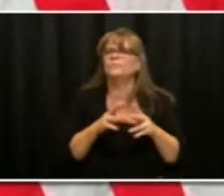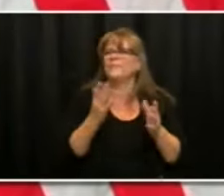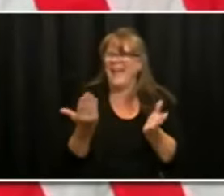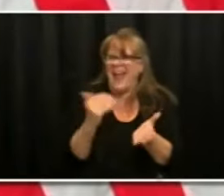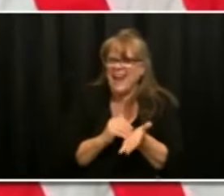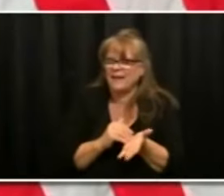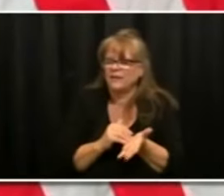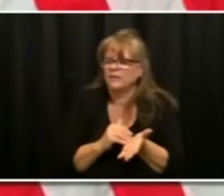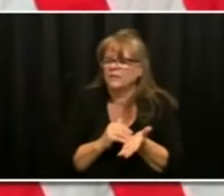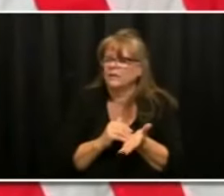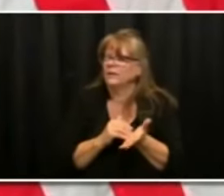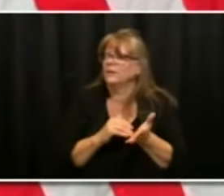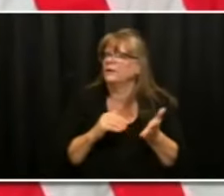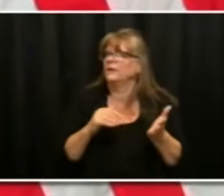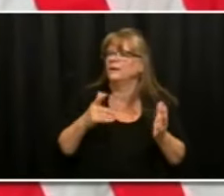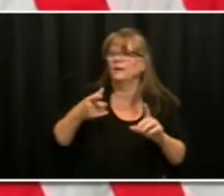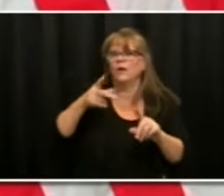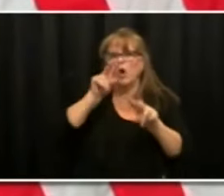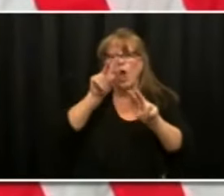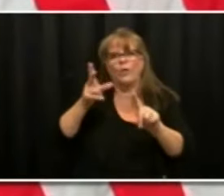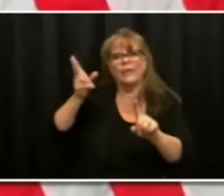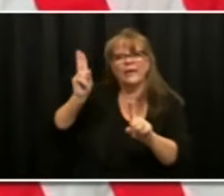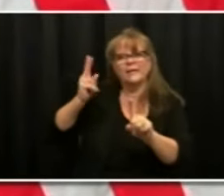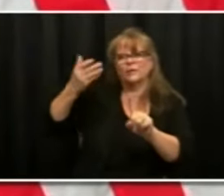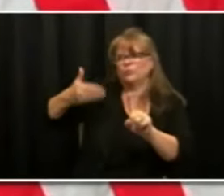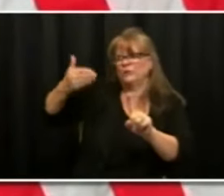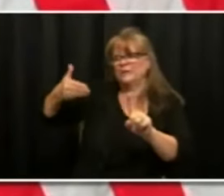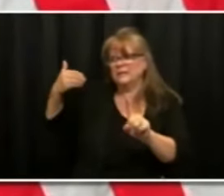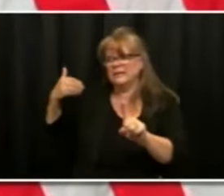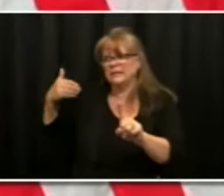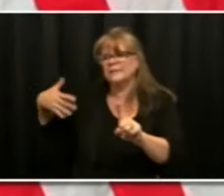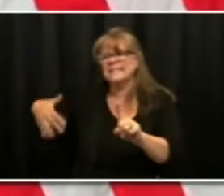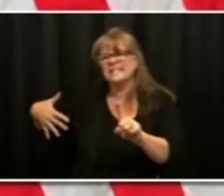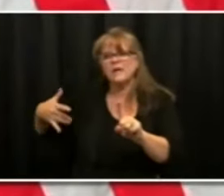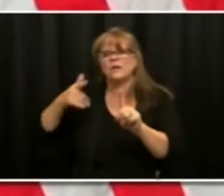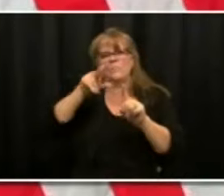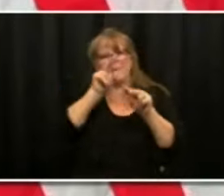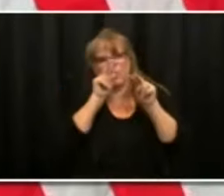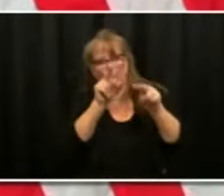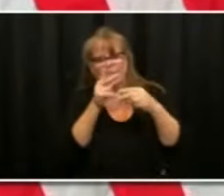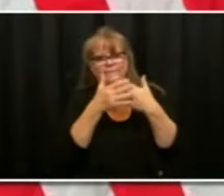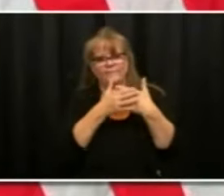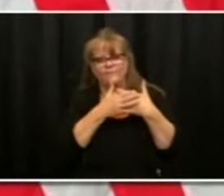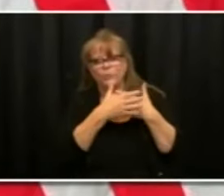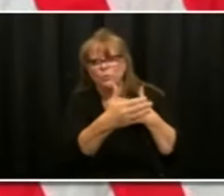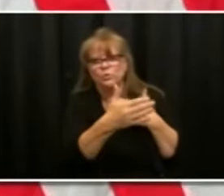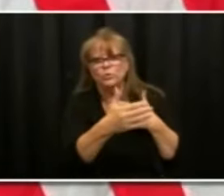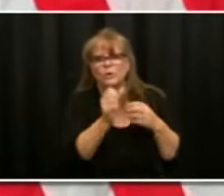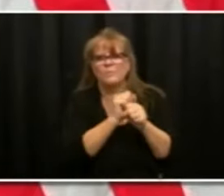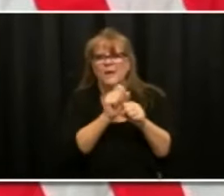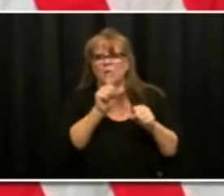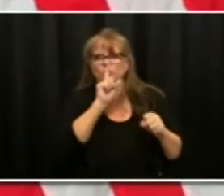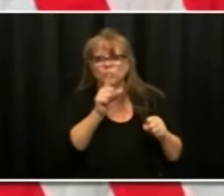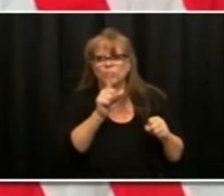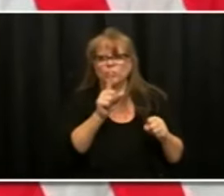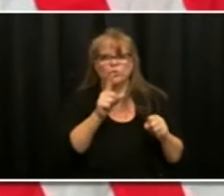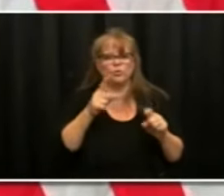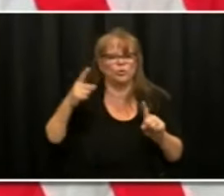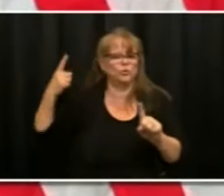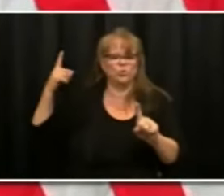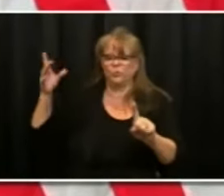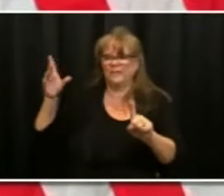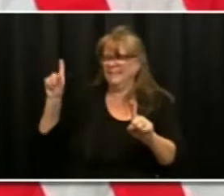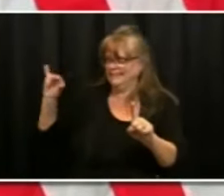time. But we also need to make sure that there's more behind us instead of ahead of us in pain and suffering and